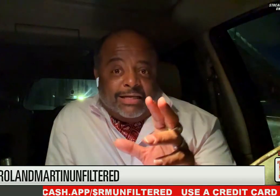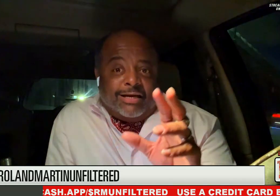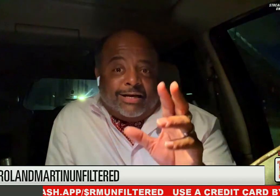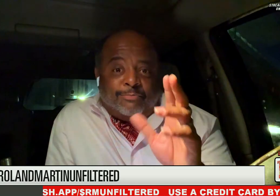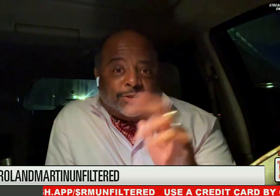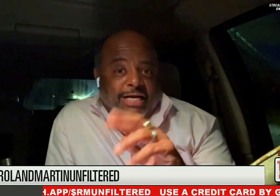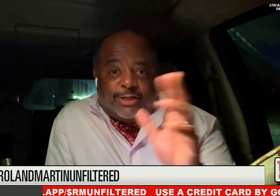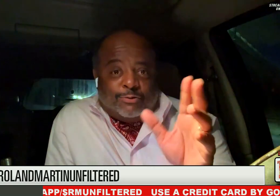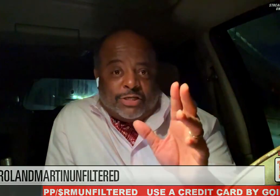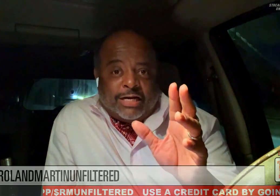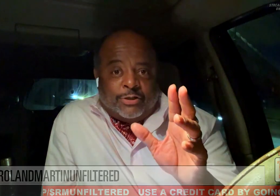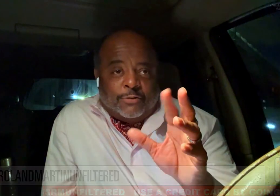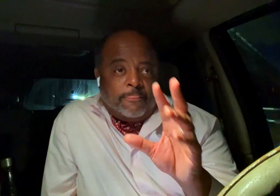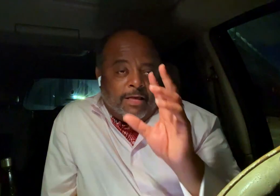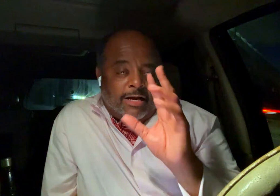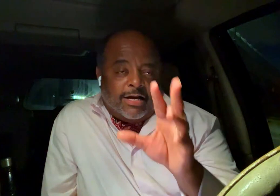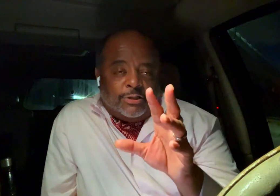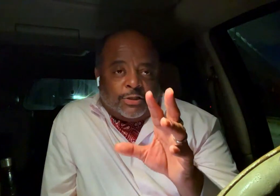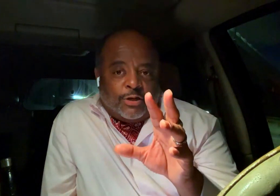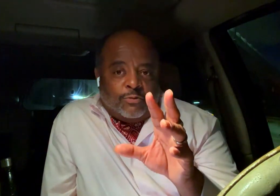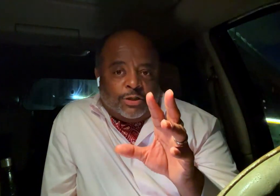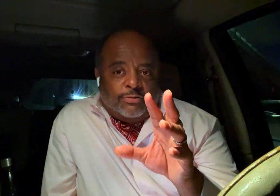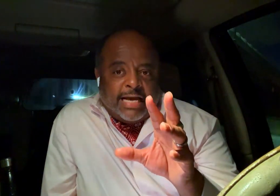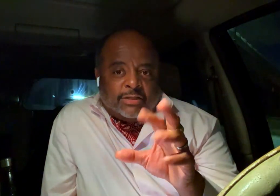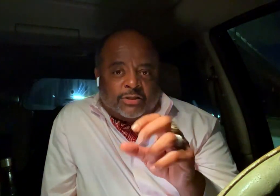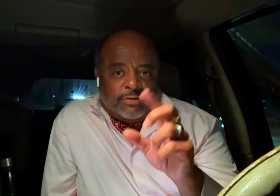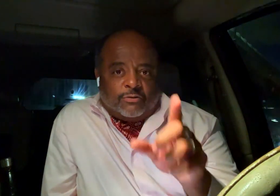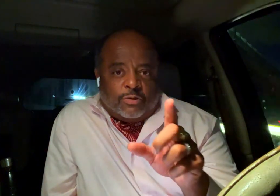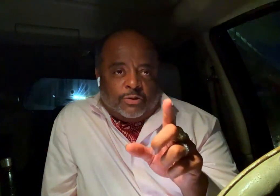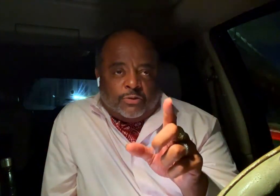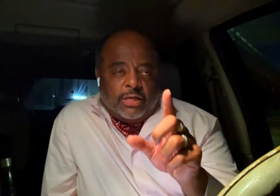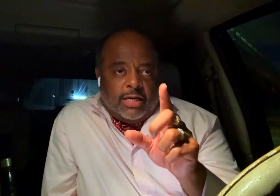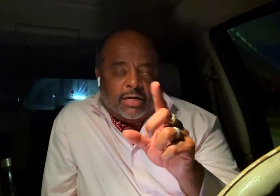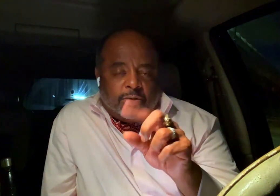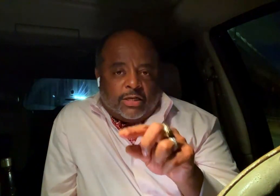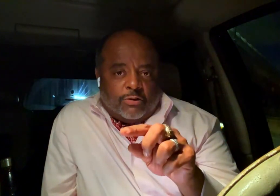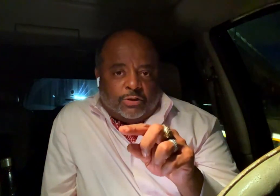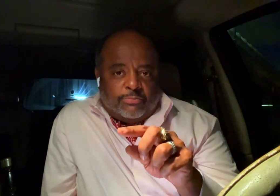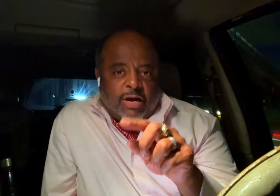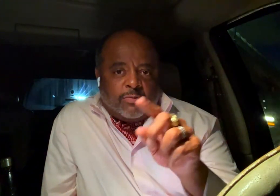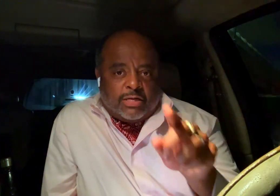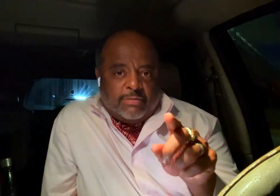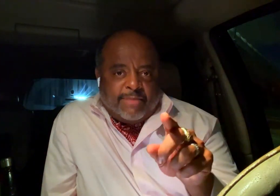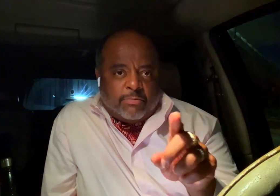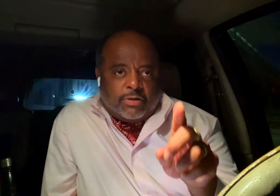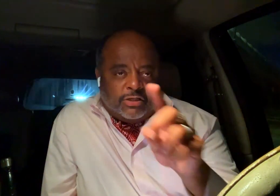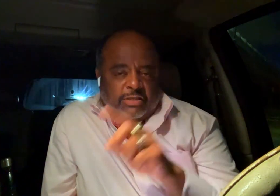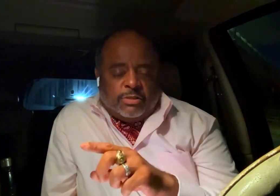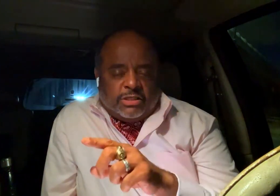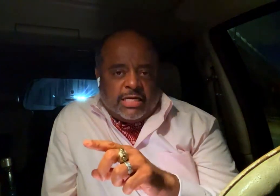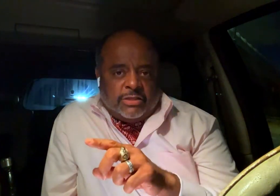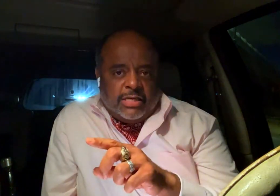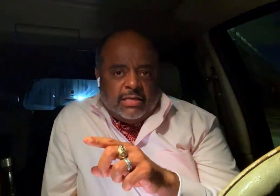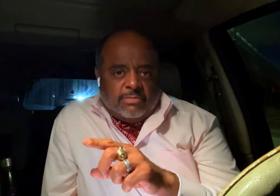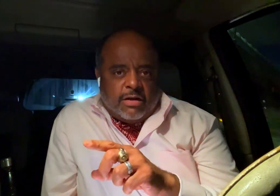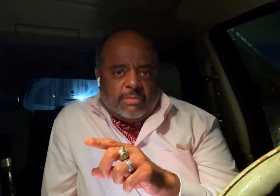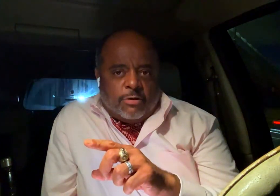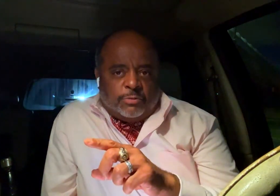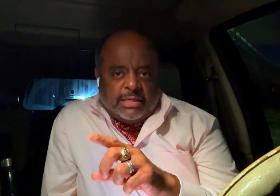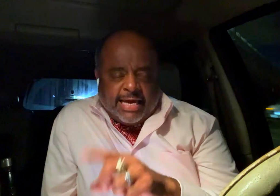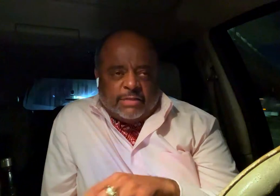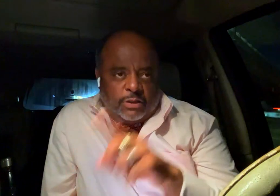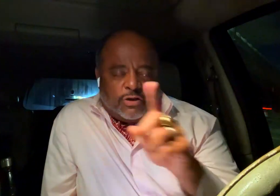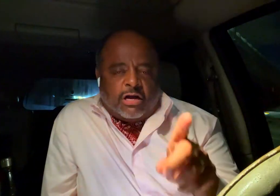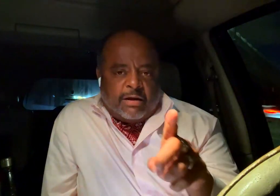not expected, but you got to do what you got to do. And so we'll do that. So this is what we'll do. We're going to go to a break. We'll come back. We're going to discuss the